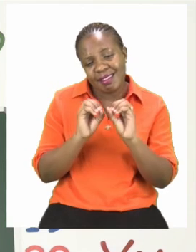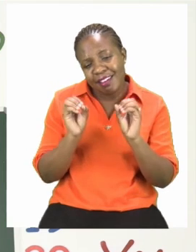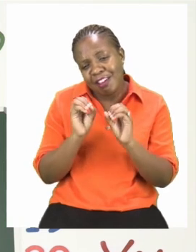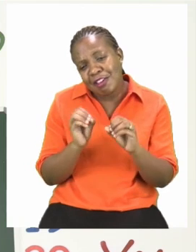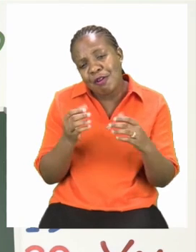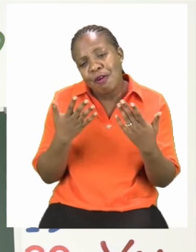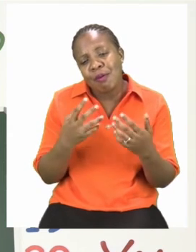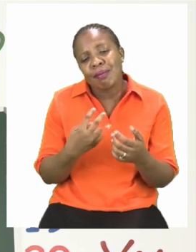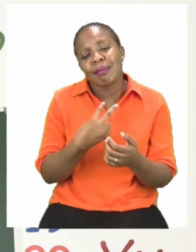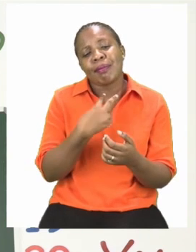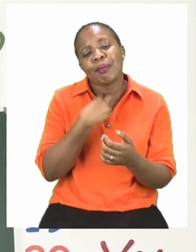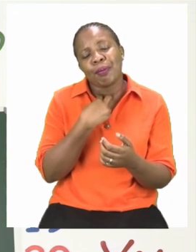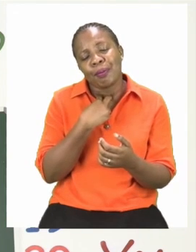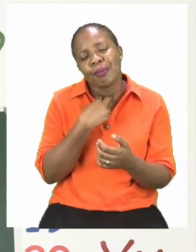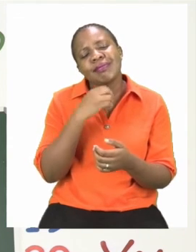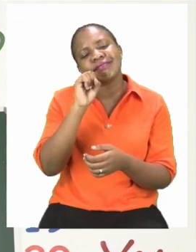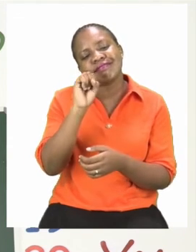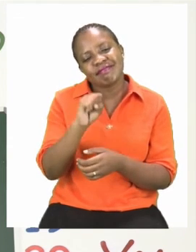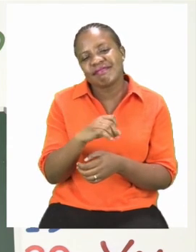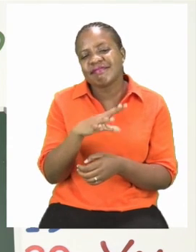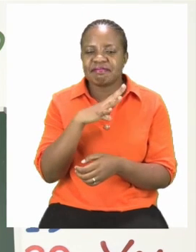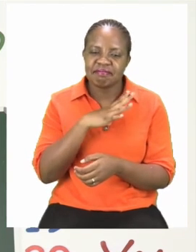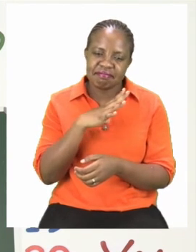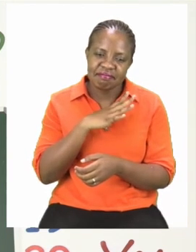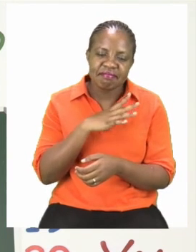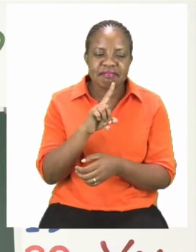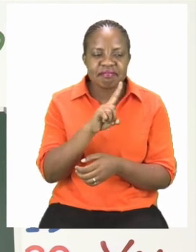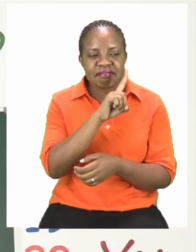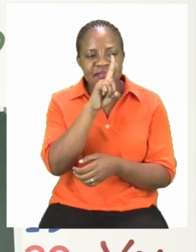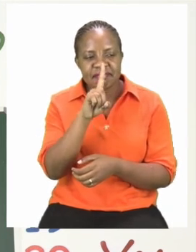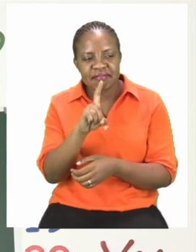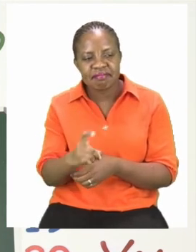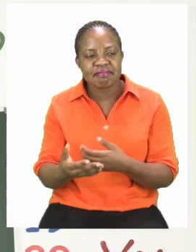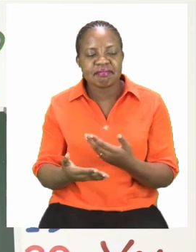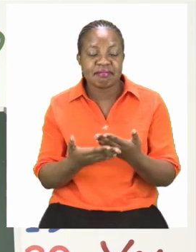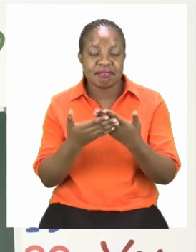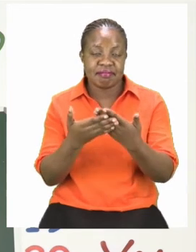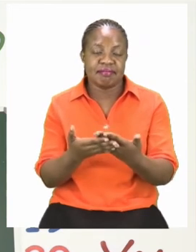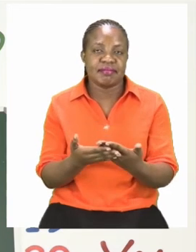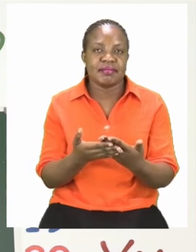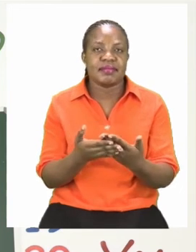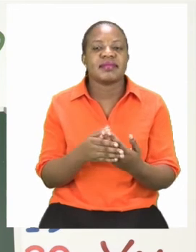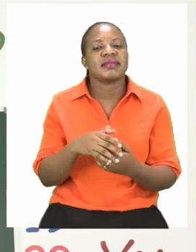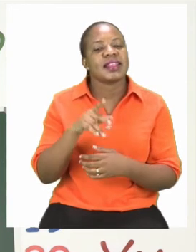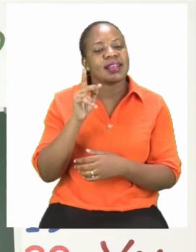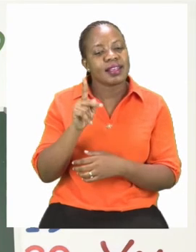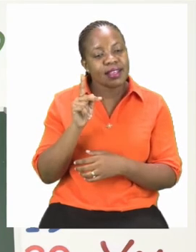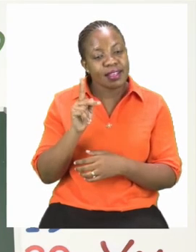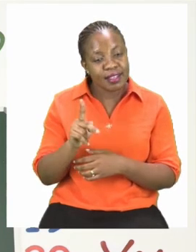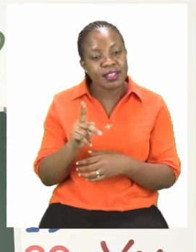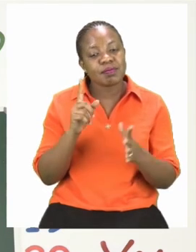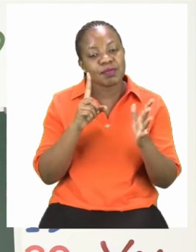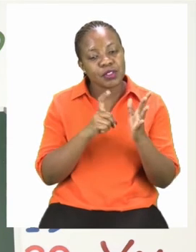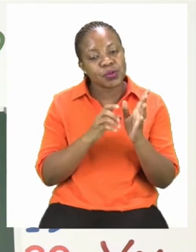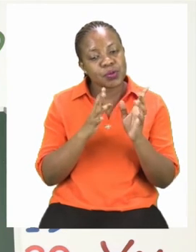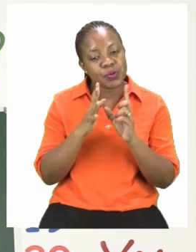you don't get the same answer in box number 1 and box number 2, that means that it